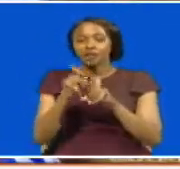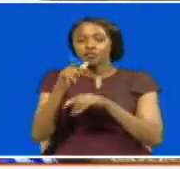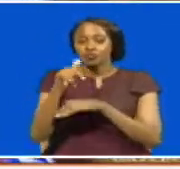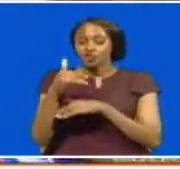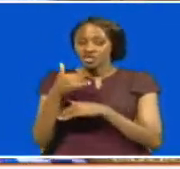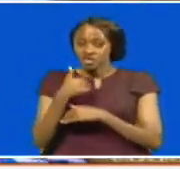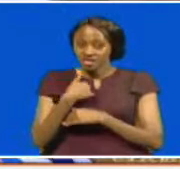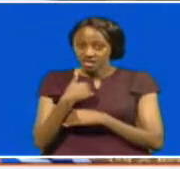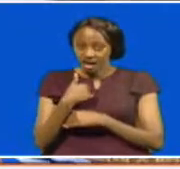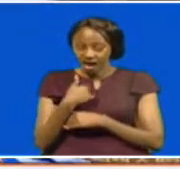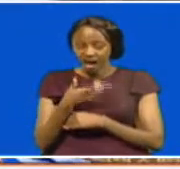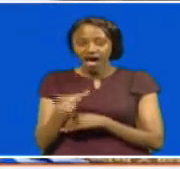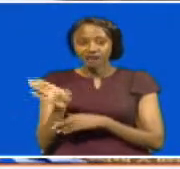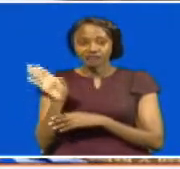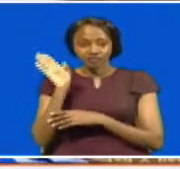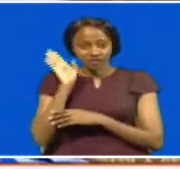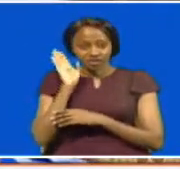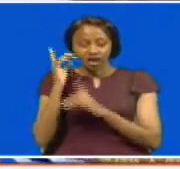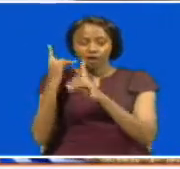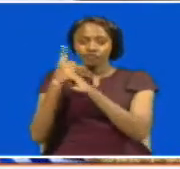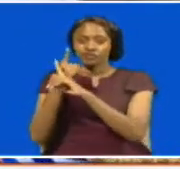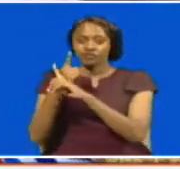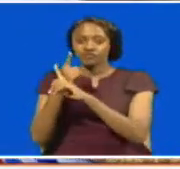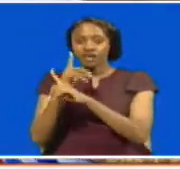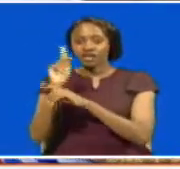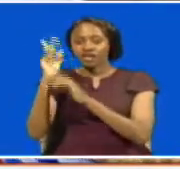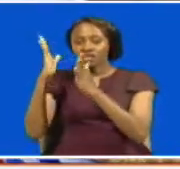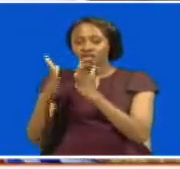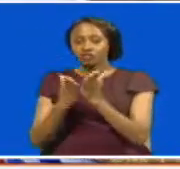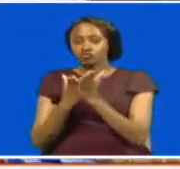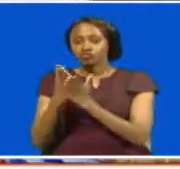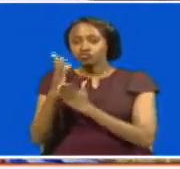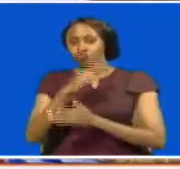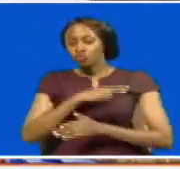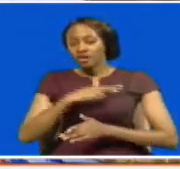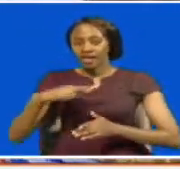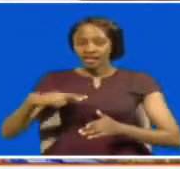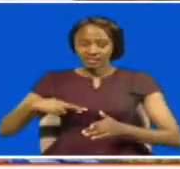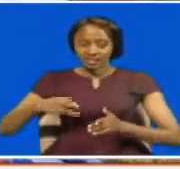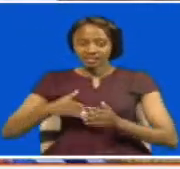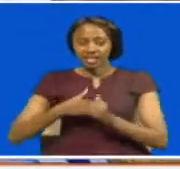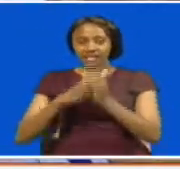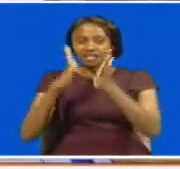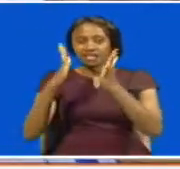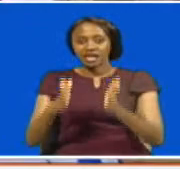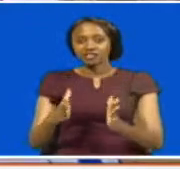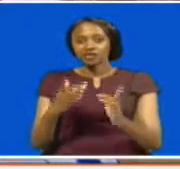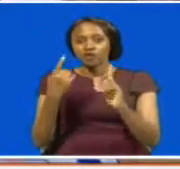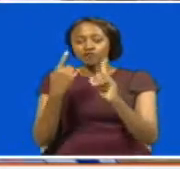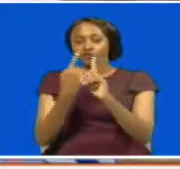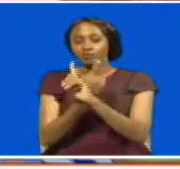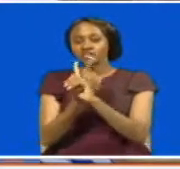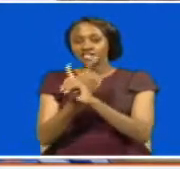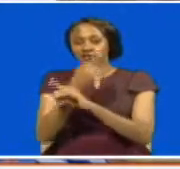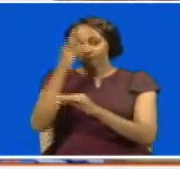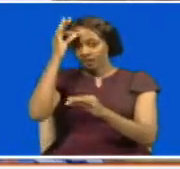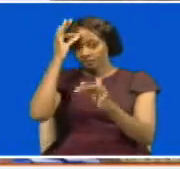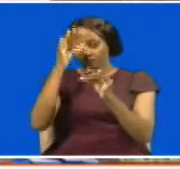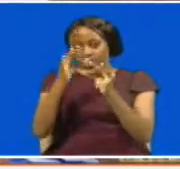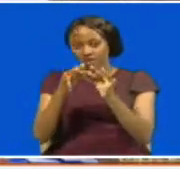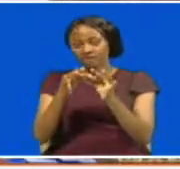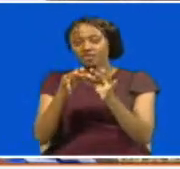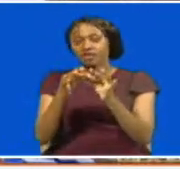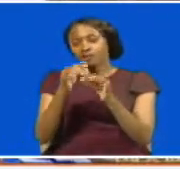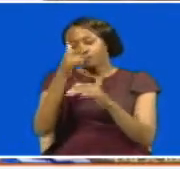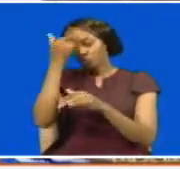a diverse group of Kenyans, including religious leaders from all faiths, about the crisis facing our